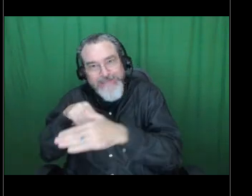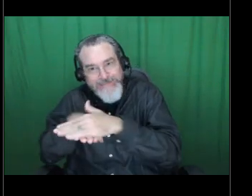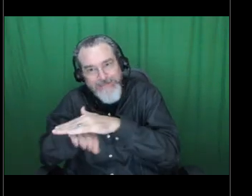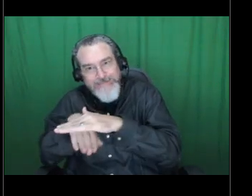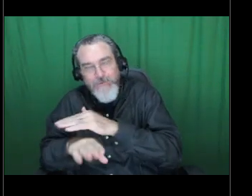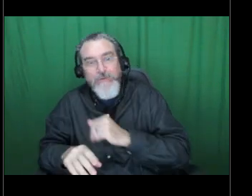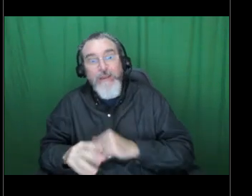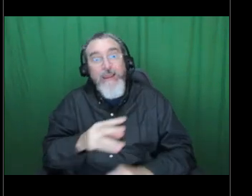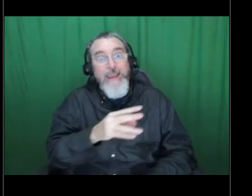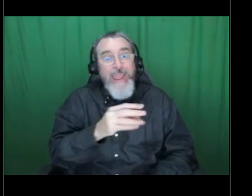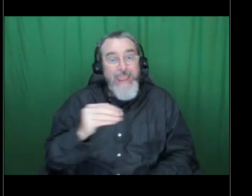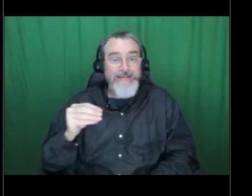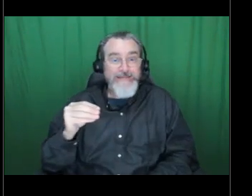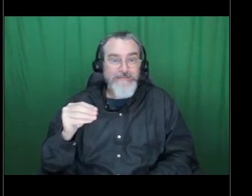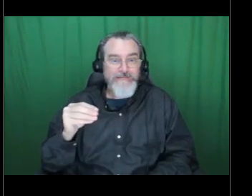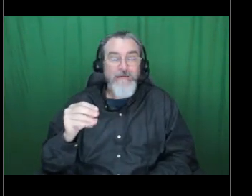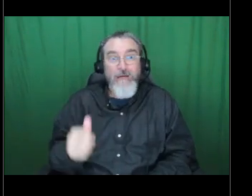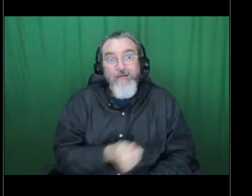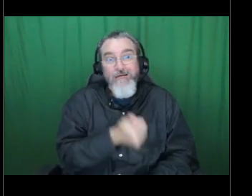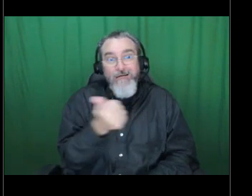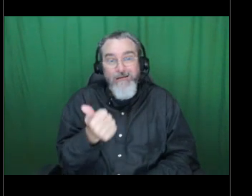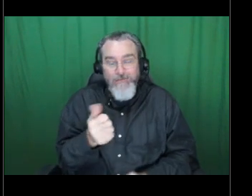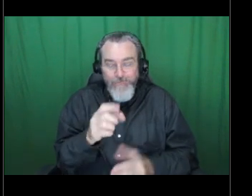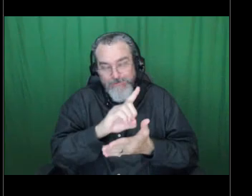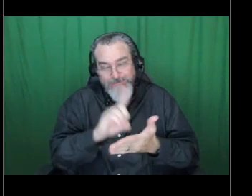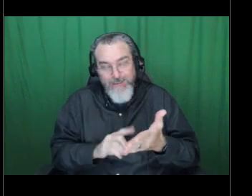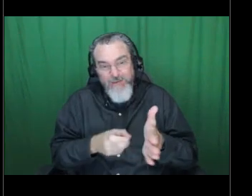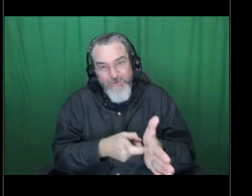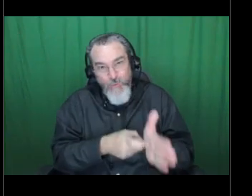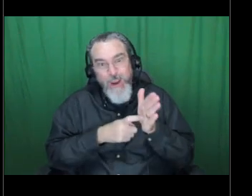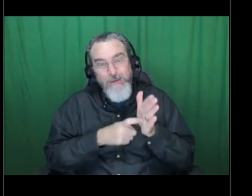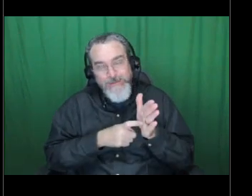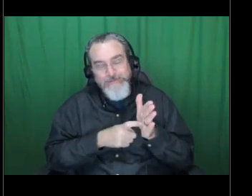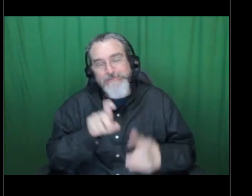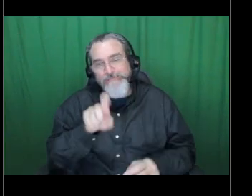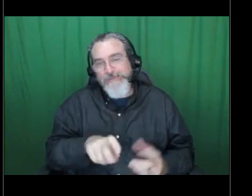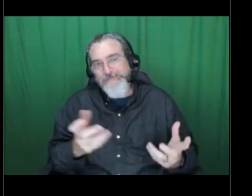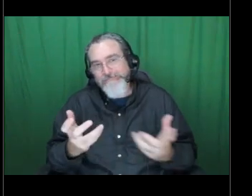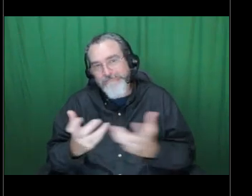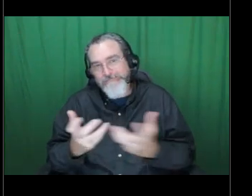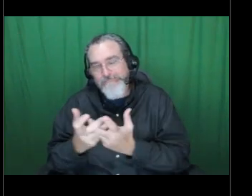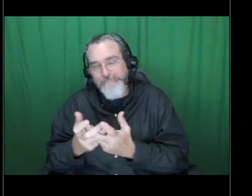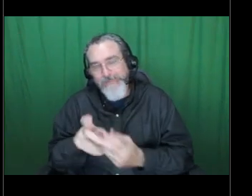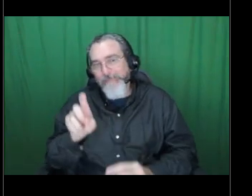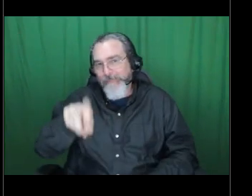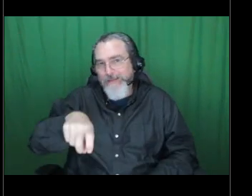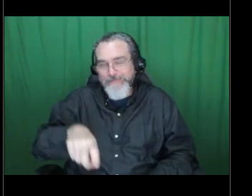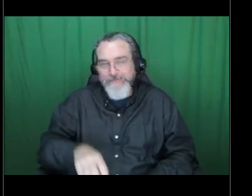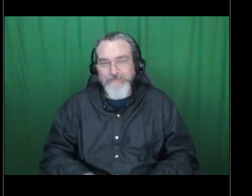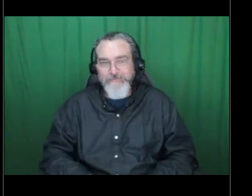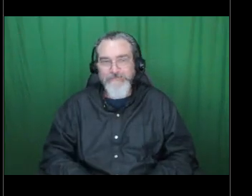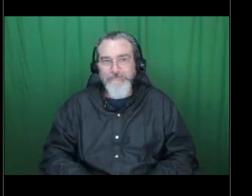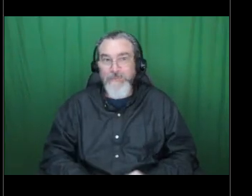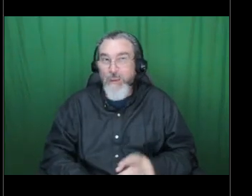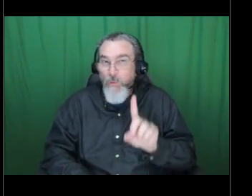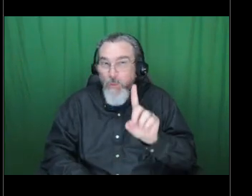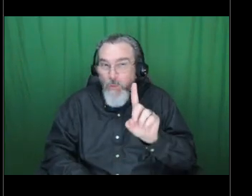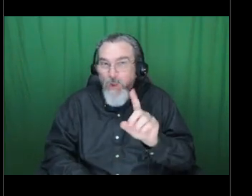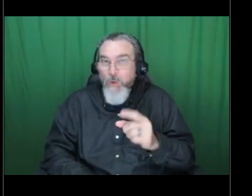and meet all other design requirements of the guidelines. The only